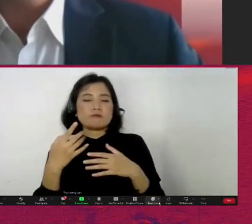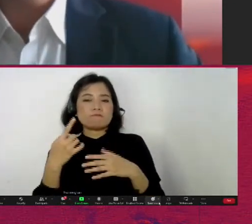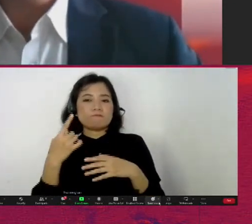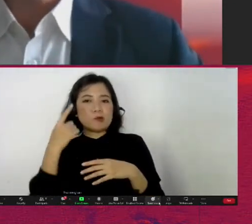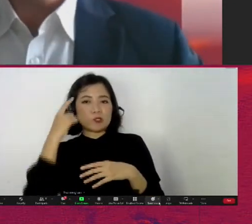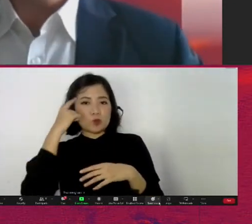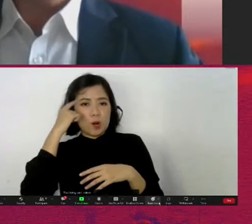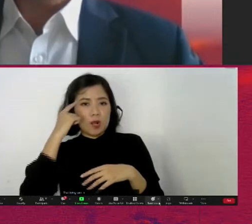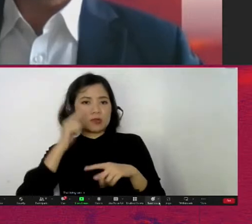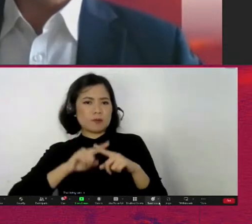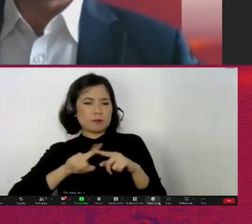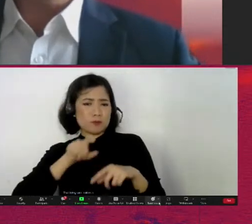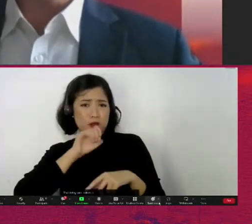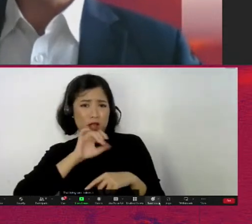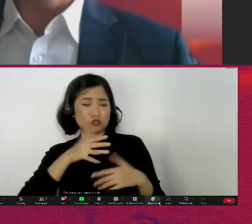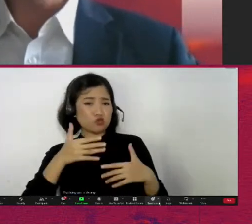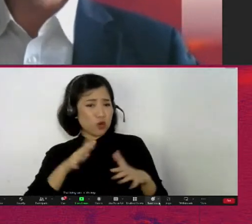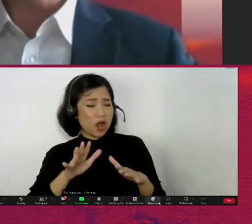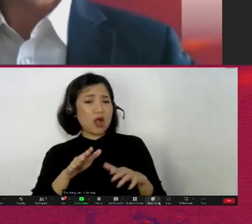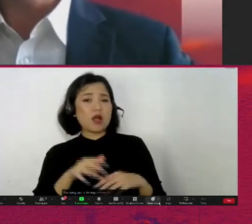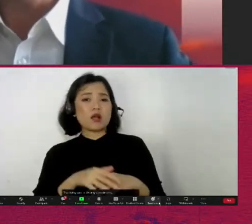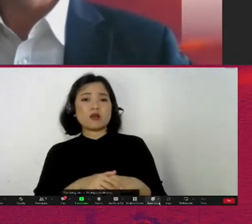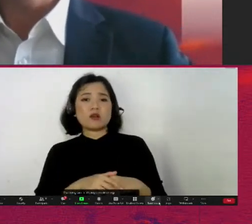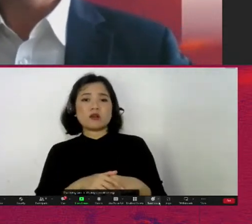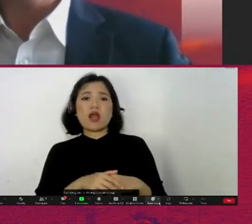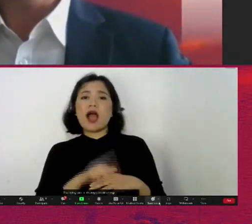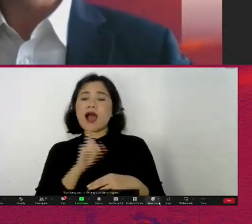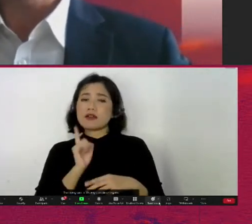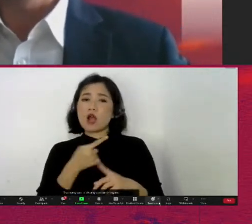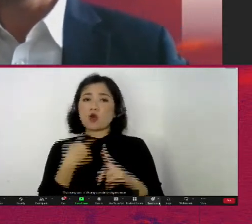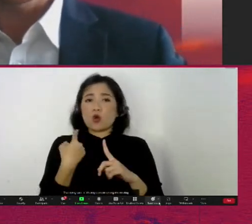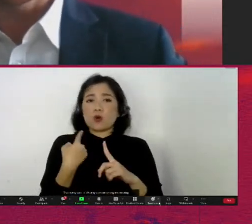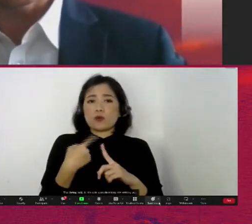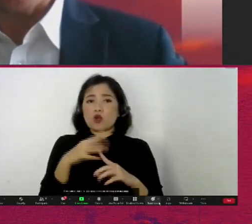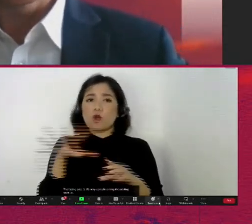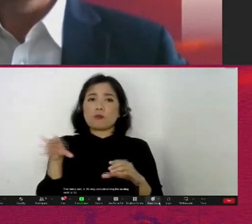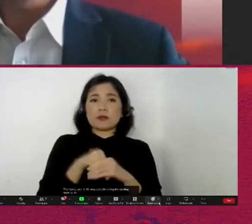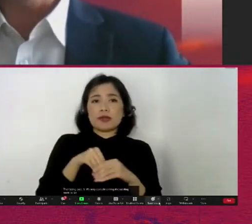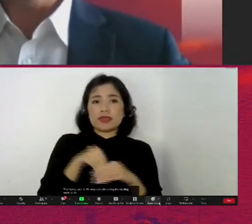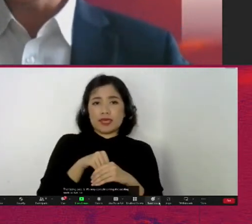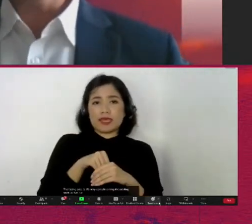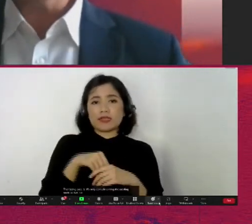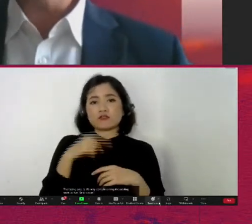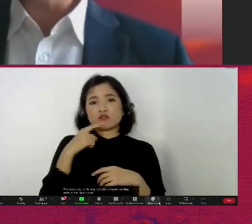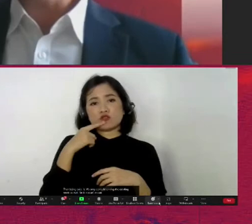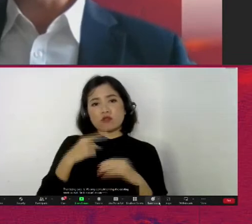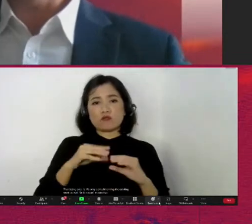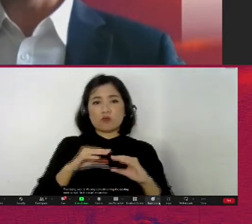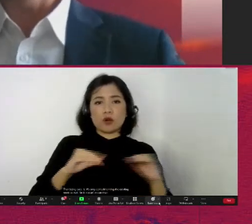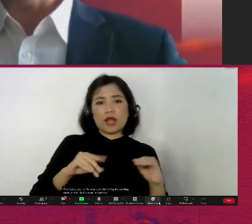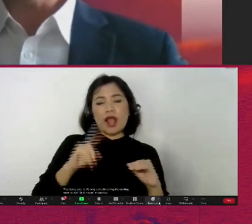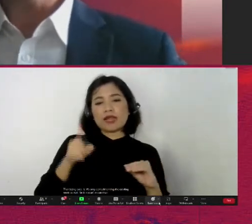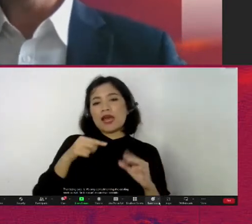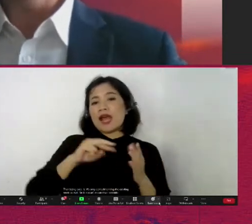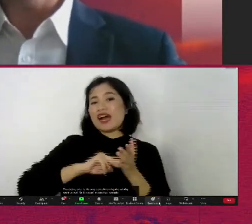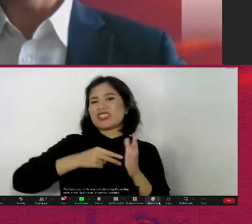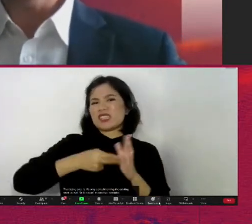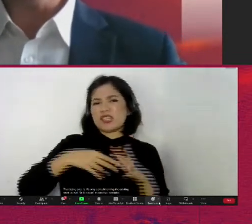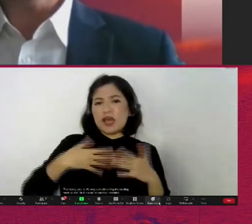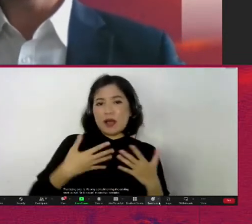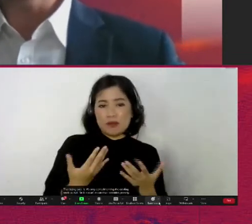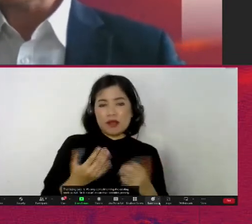said, it's only complementing the existing work so far. So it doesn't mean that it